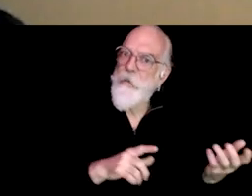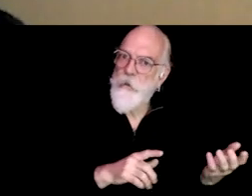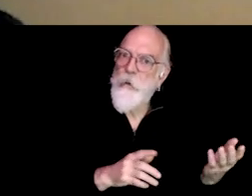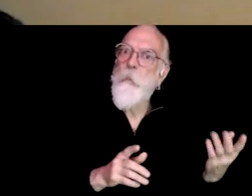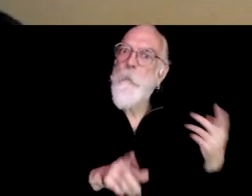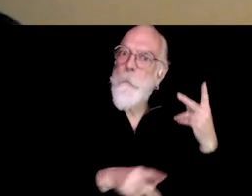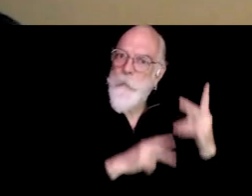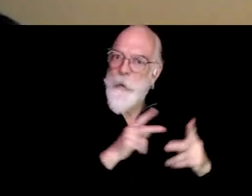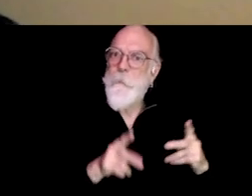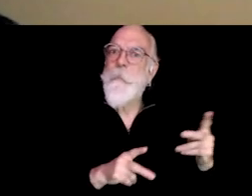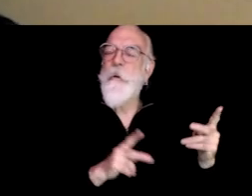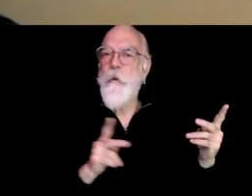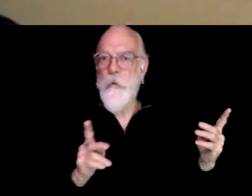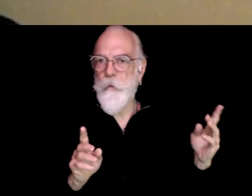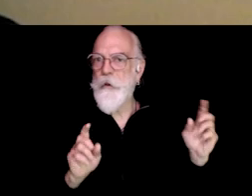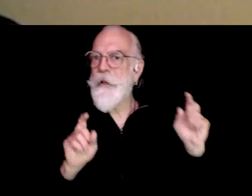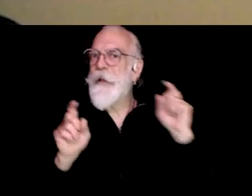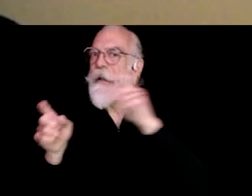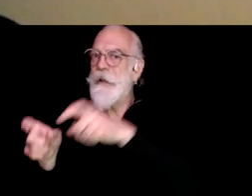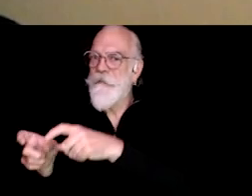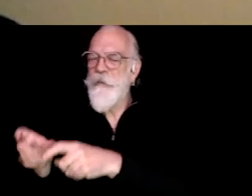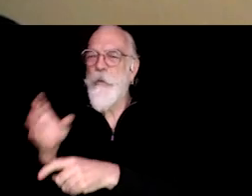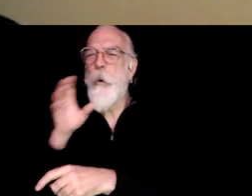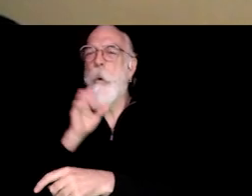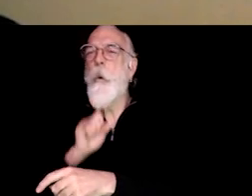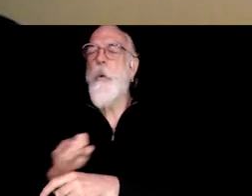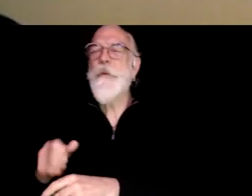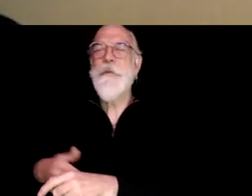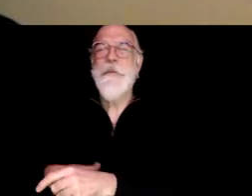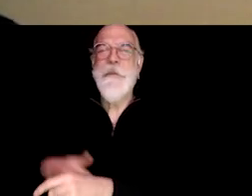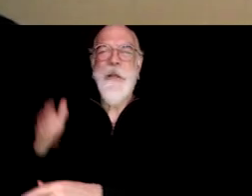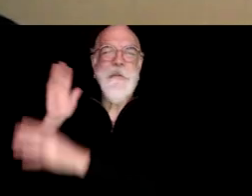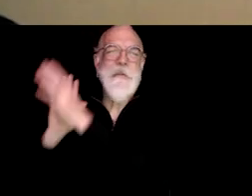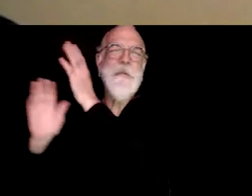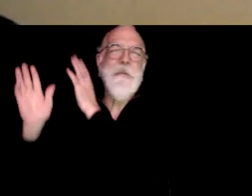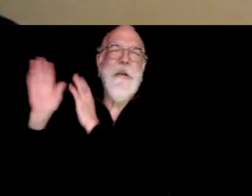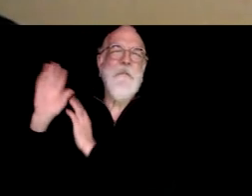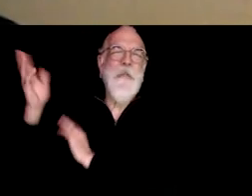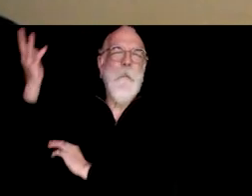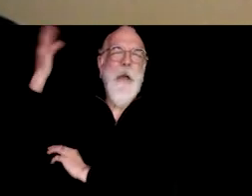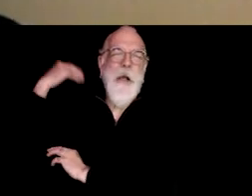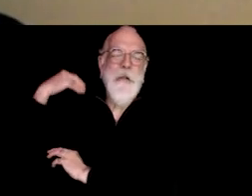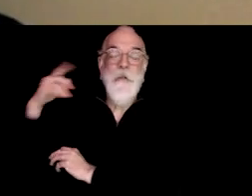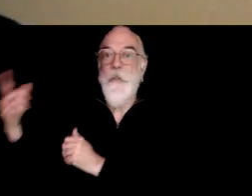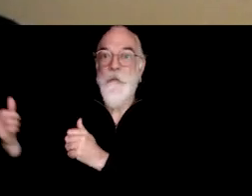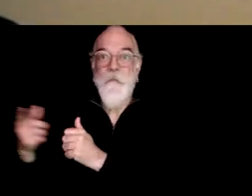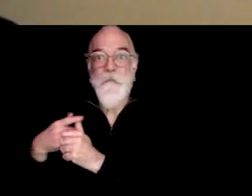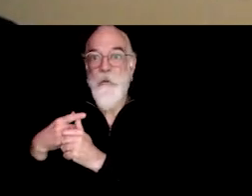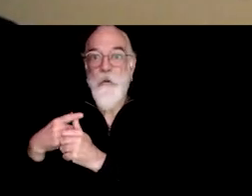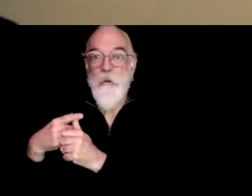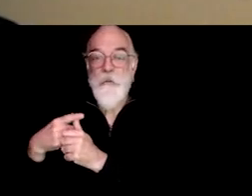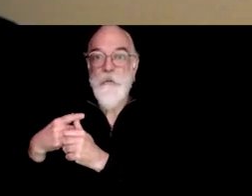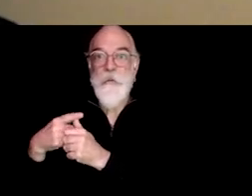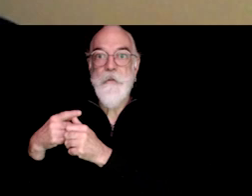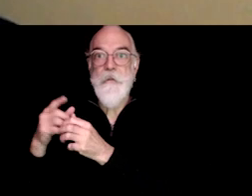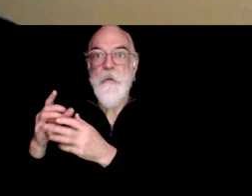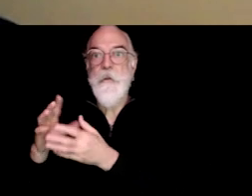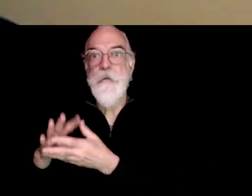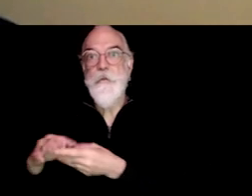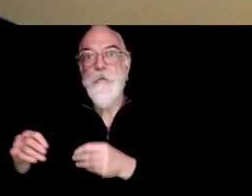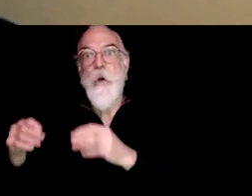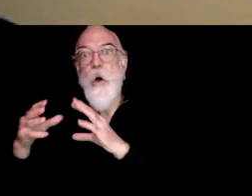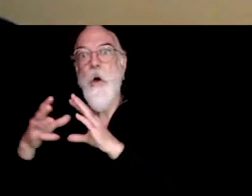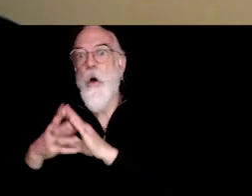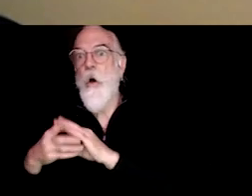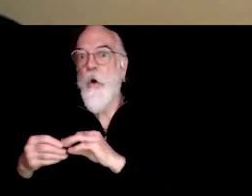the people, a sense of wholeness begins with that first hypnotic passage and moves to some parts